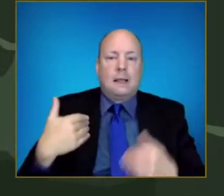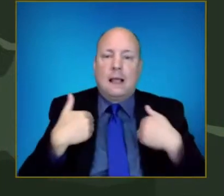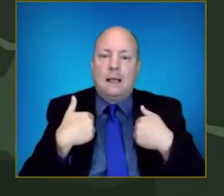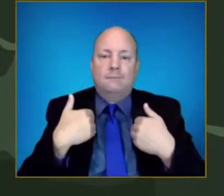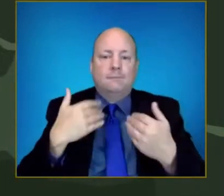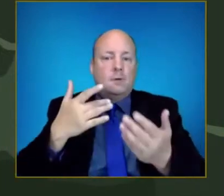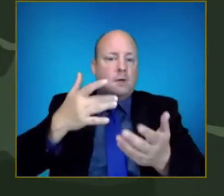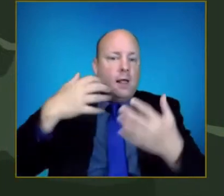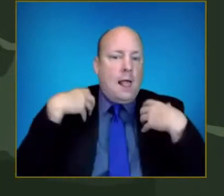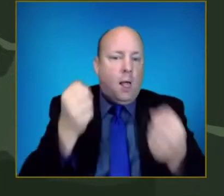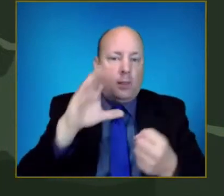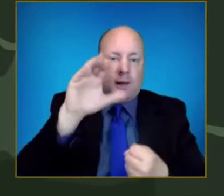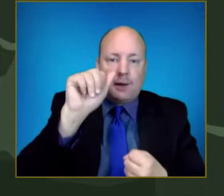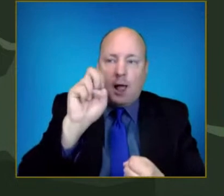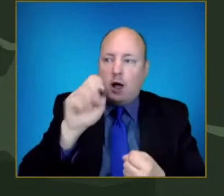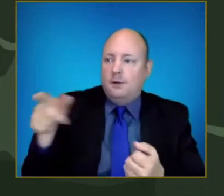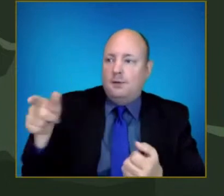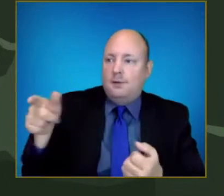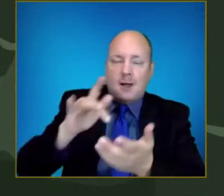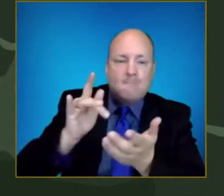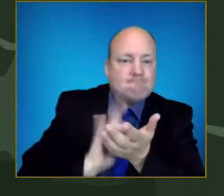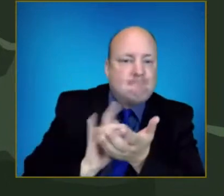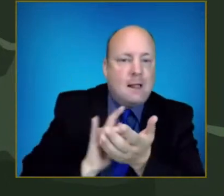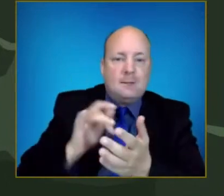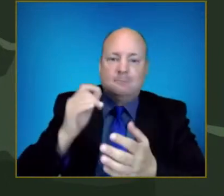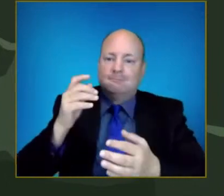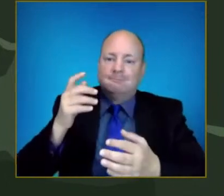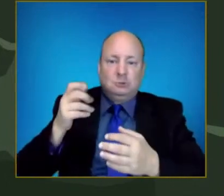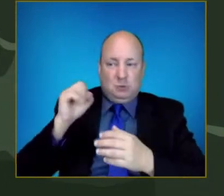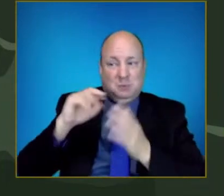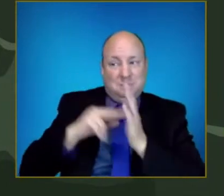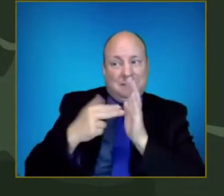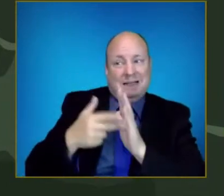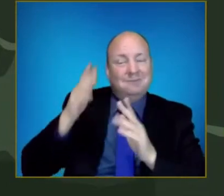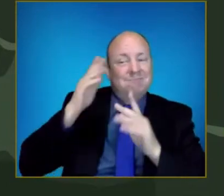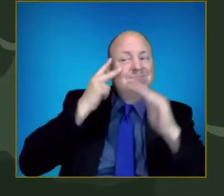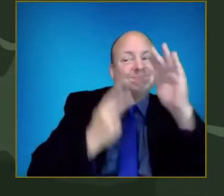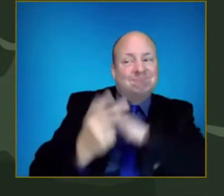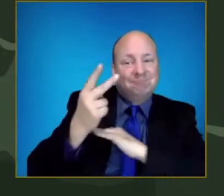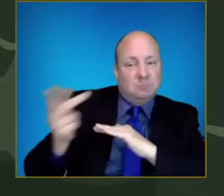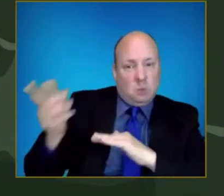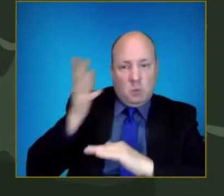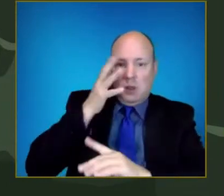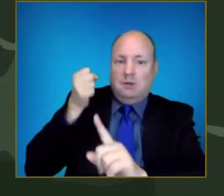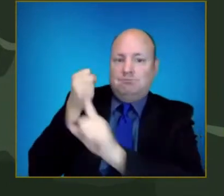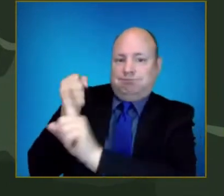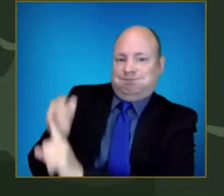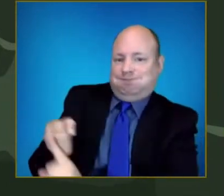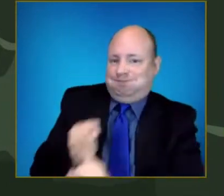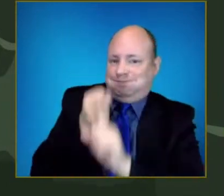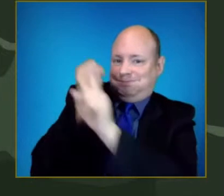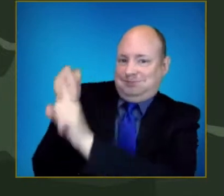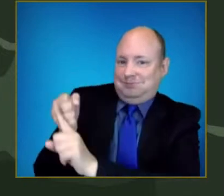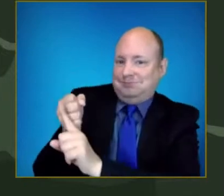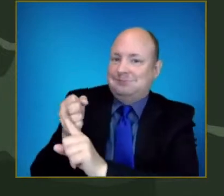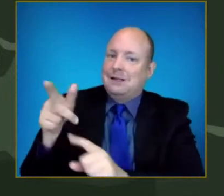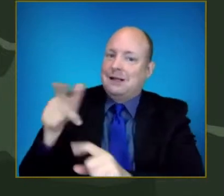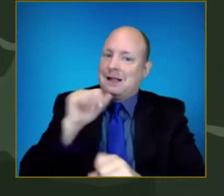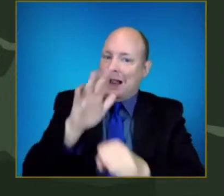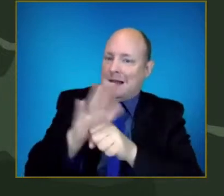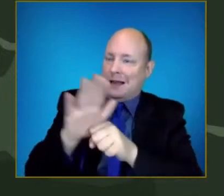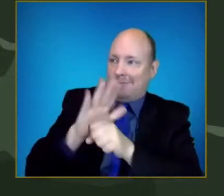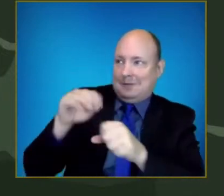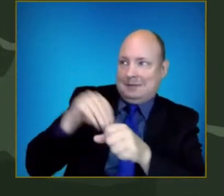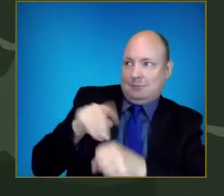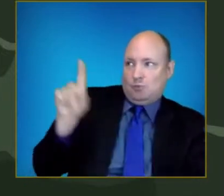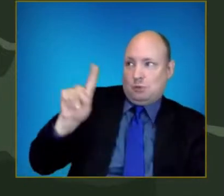healthcare capacity that we have in Metro Oregon. And honestly, very concerned about the capacity